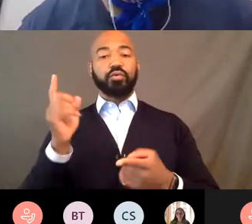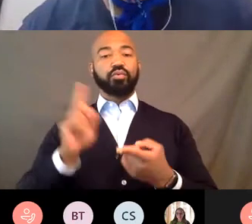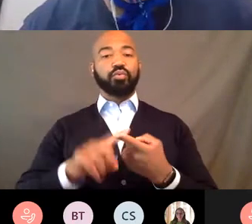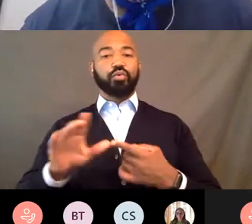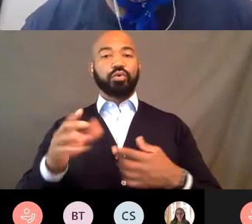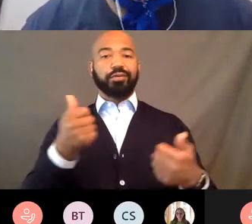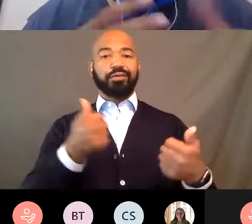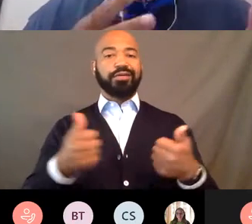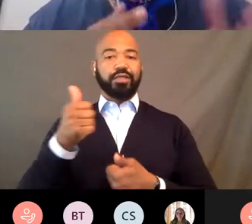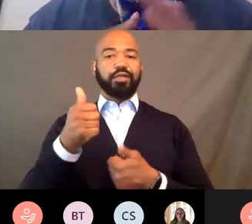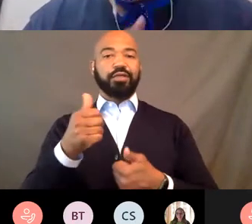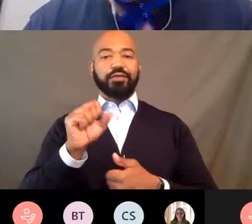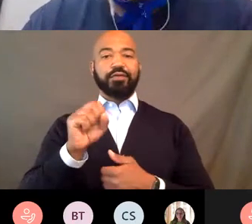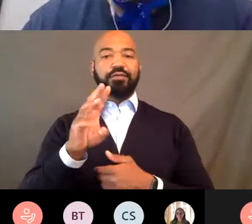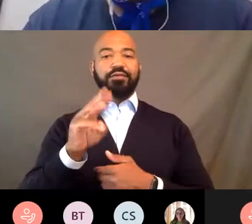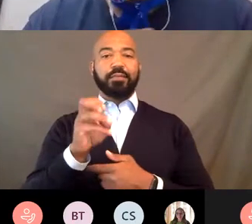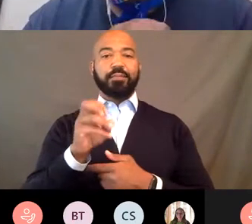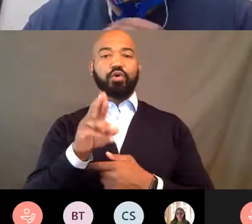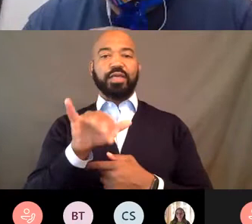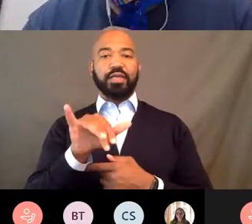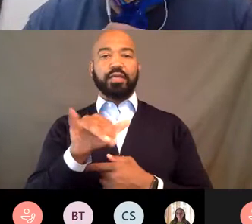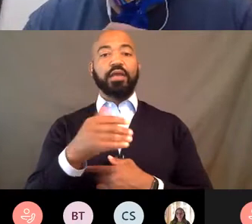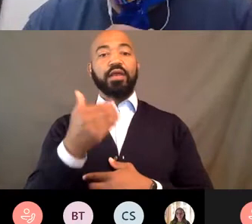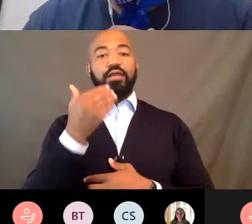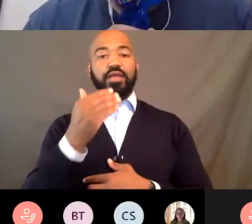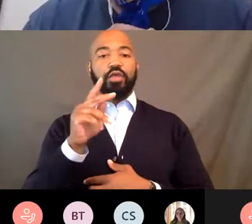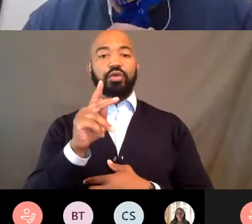asked her to put together. So it's very nice, Kieran. Thank you.